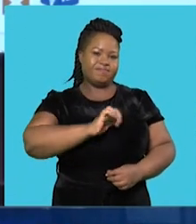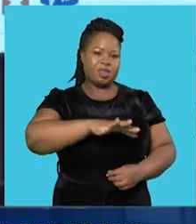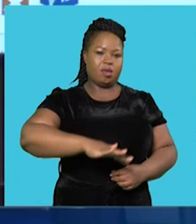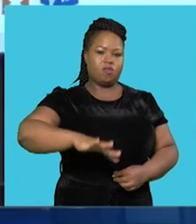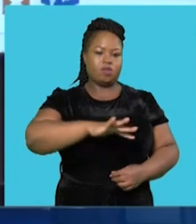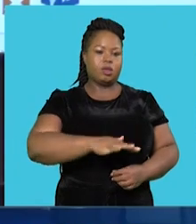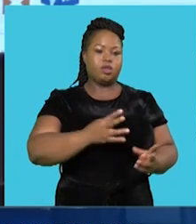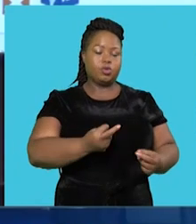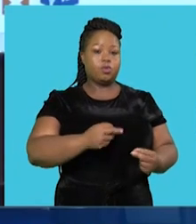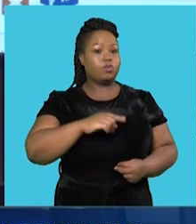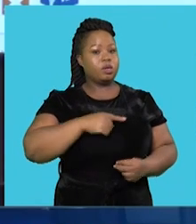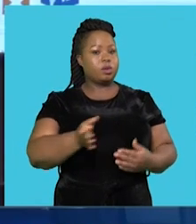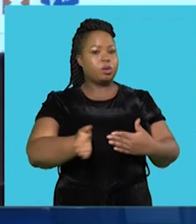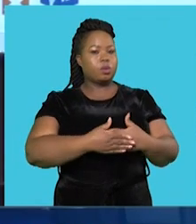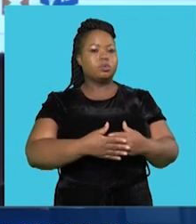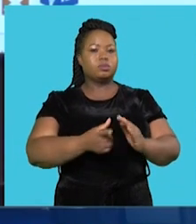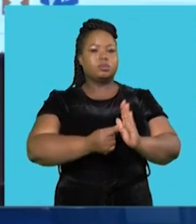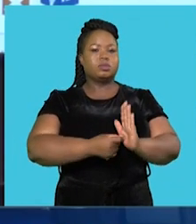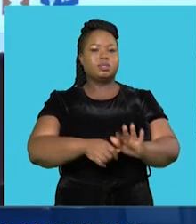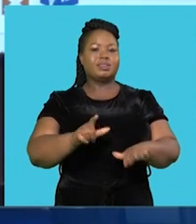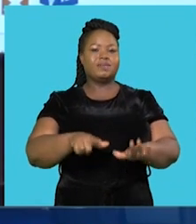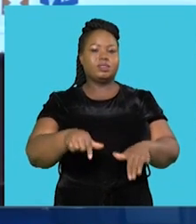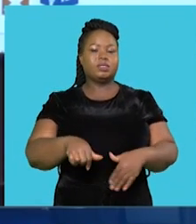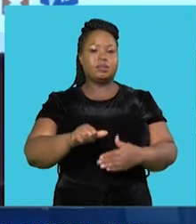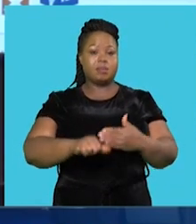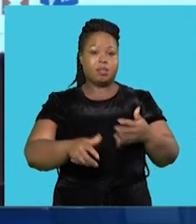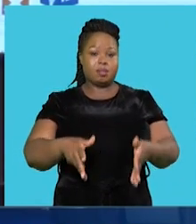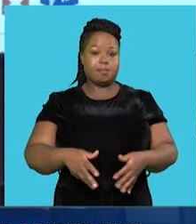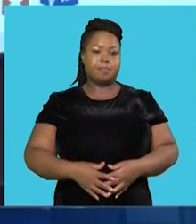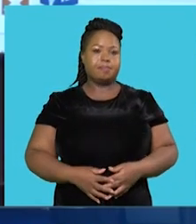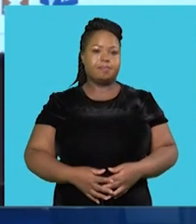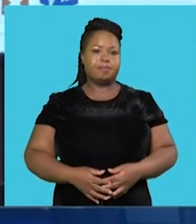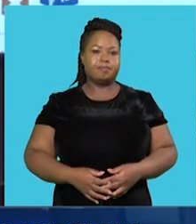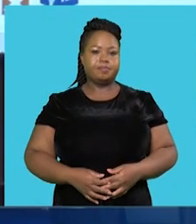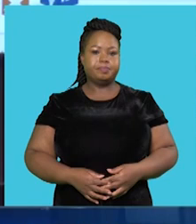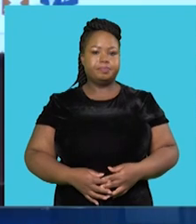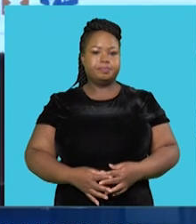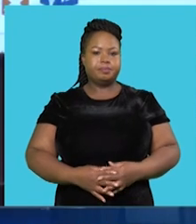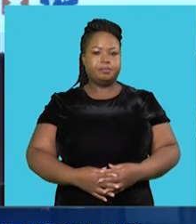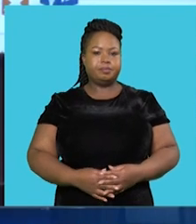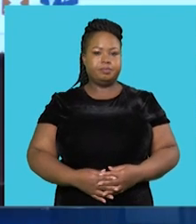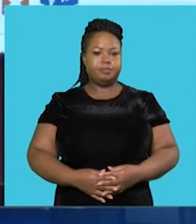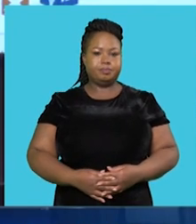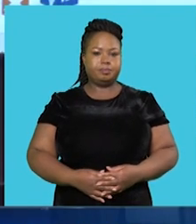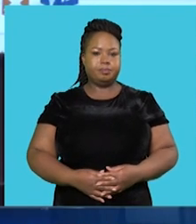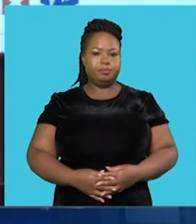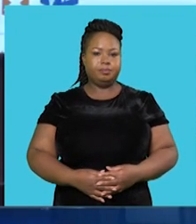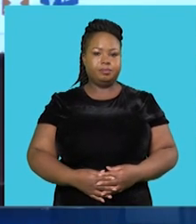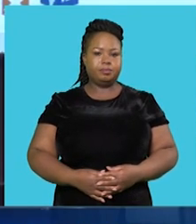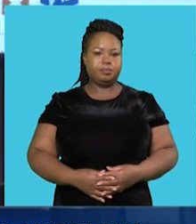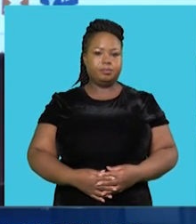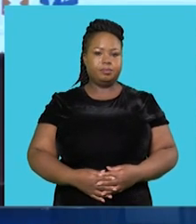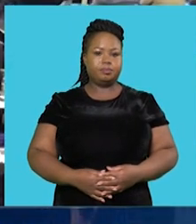kona na uendezo valo mtazishu neskombesa gu ntlaba kuolo nyagam ez ndabeneza ez